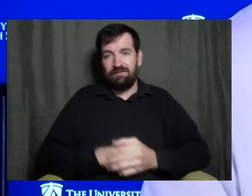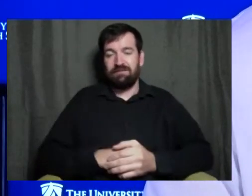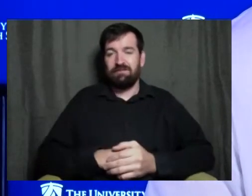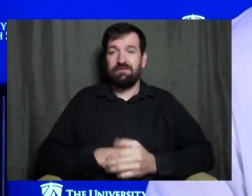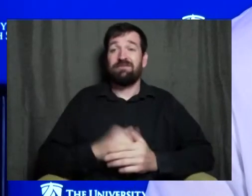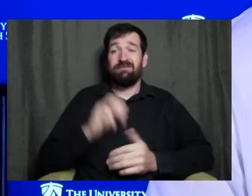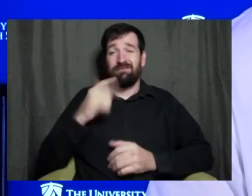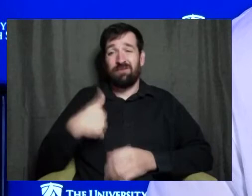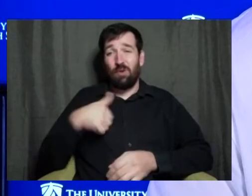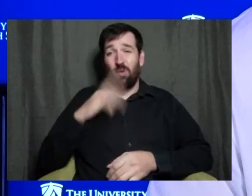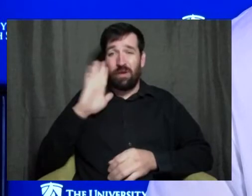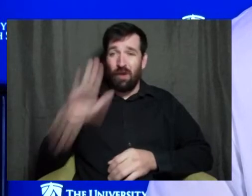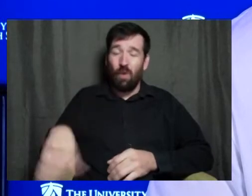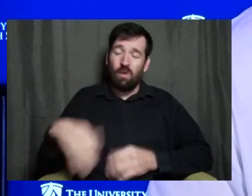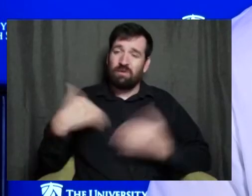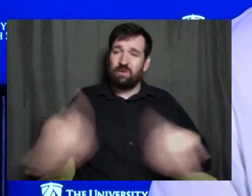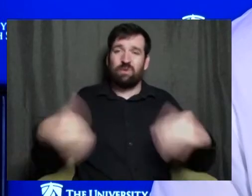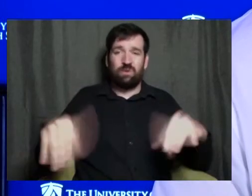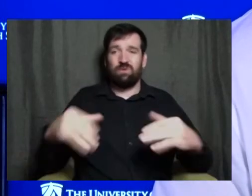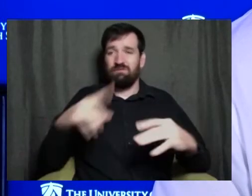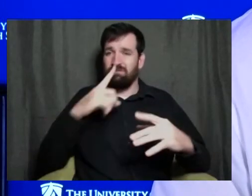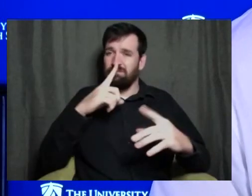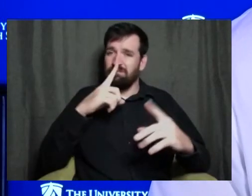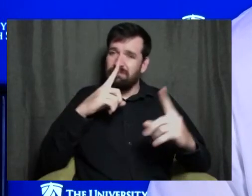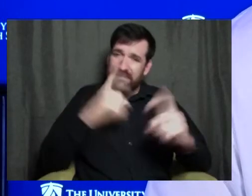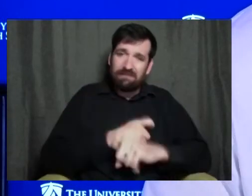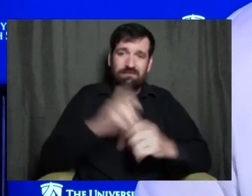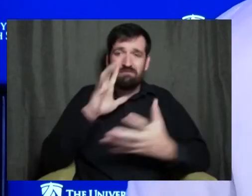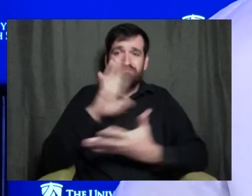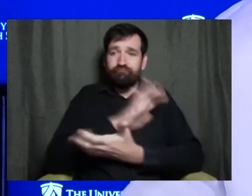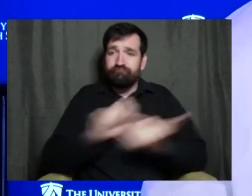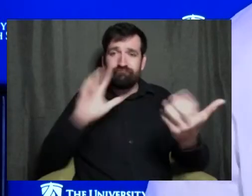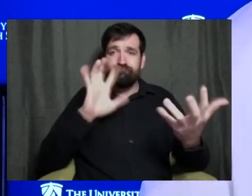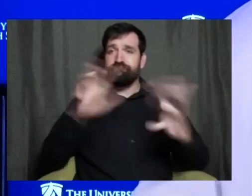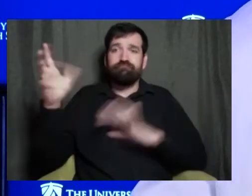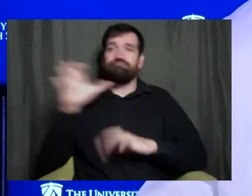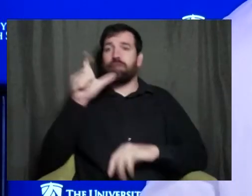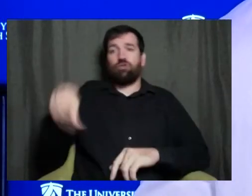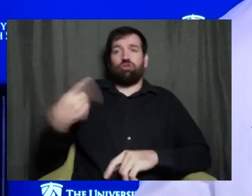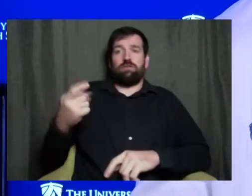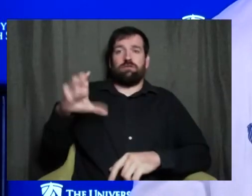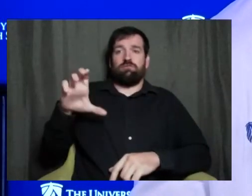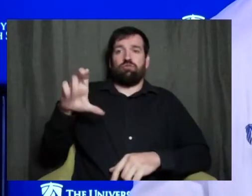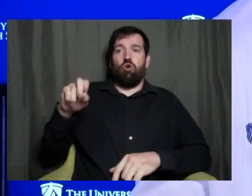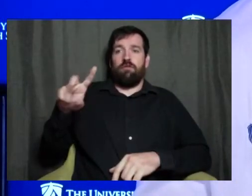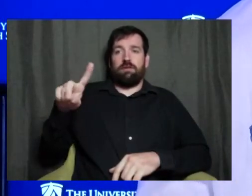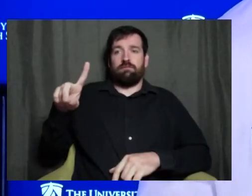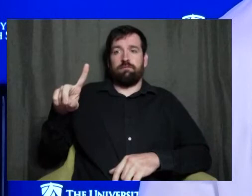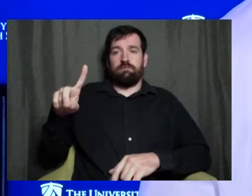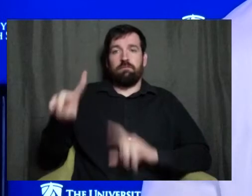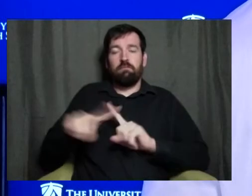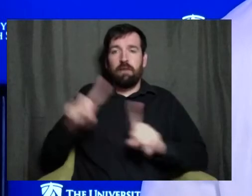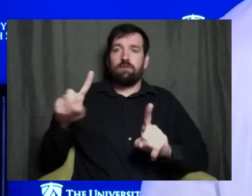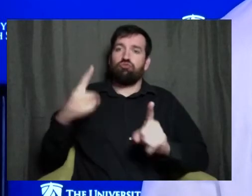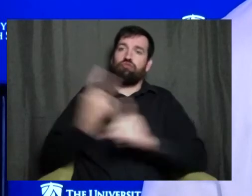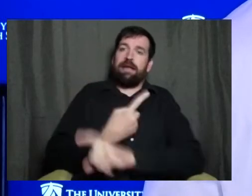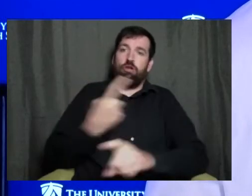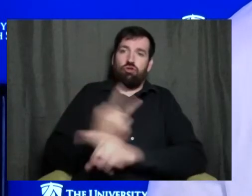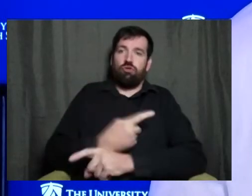the complications that those diseases can cause. So it's not just COVID, but it's getting them on the regularly scheduled